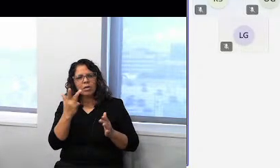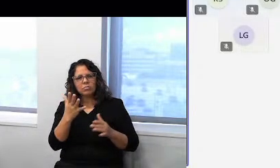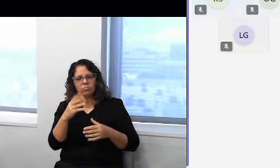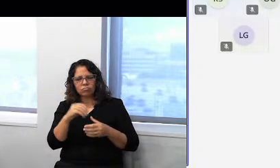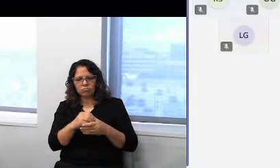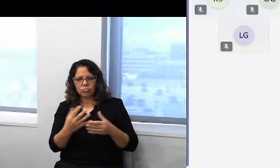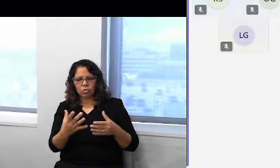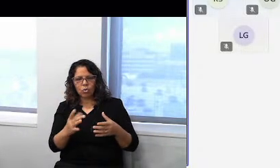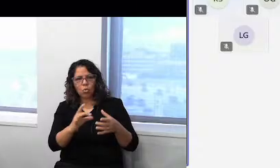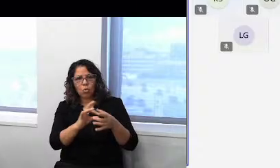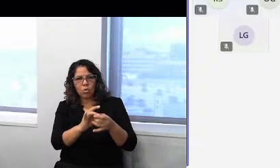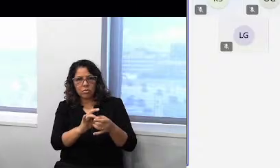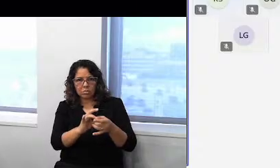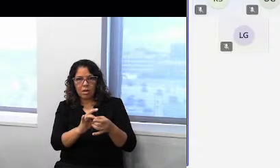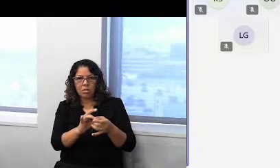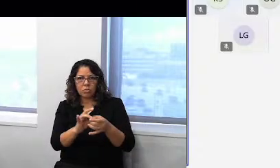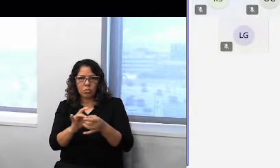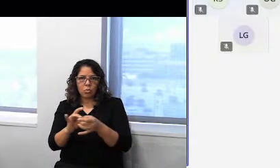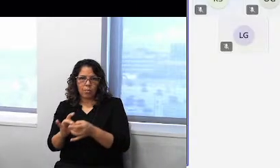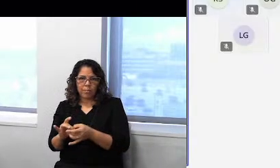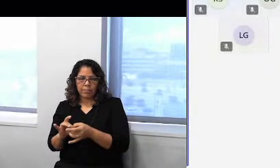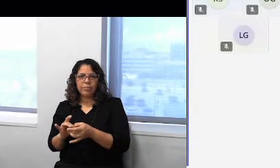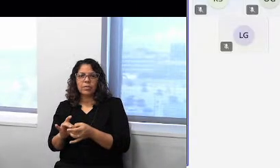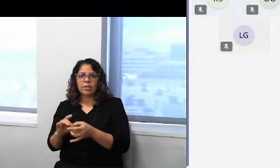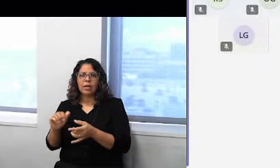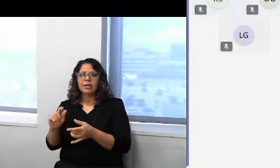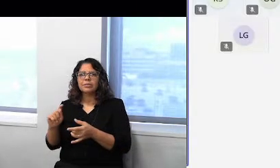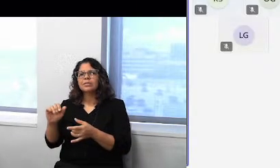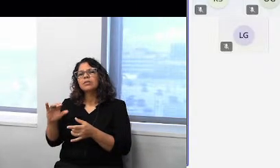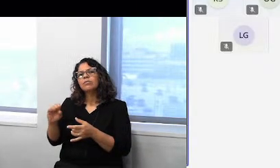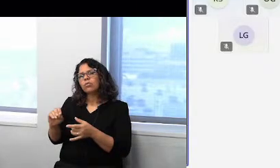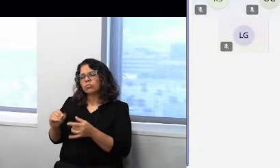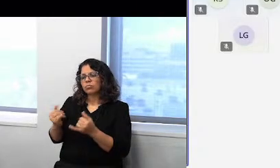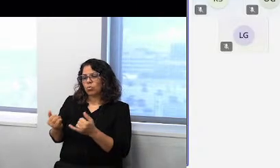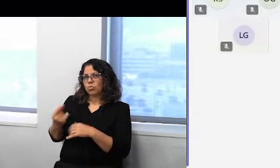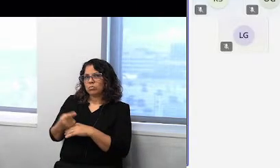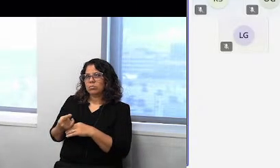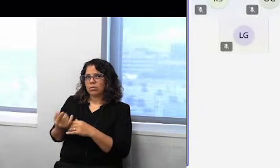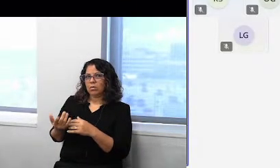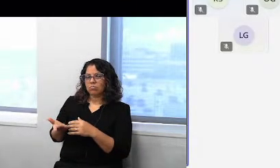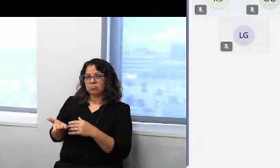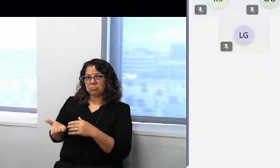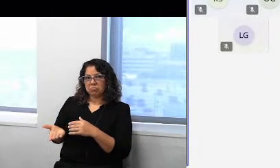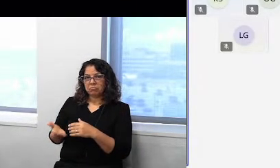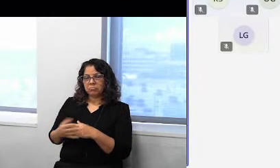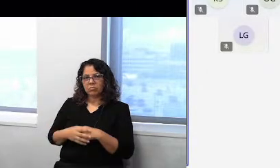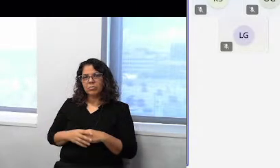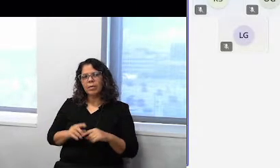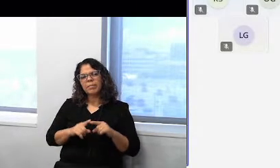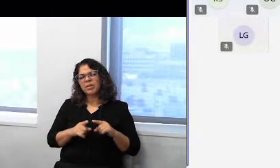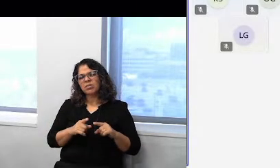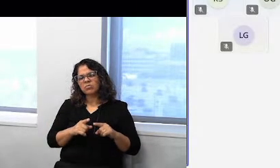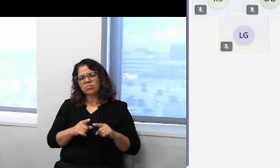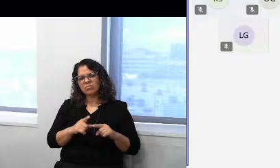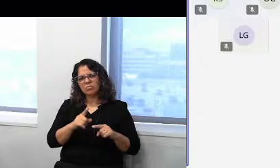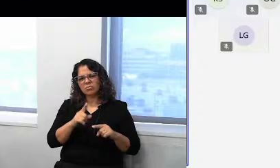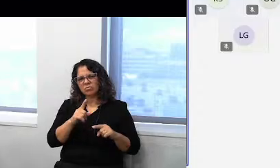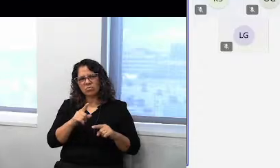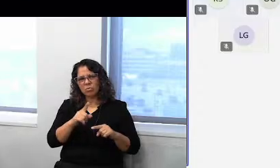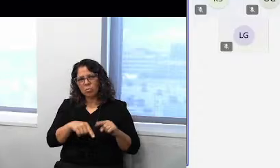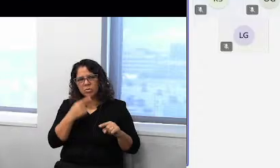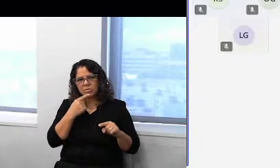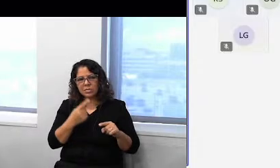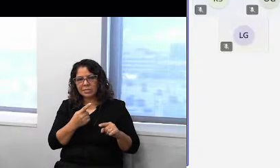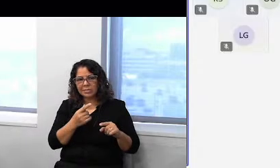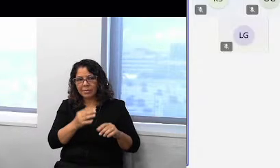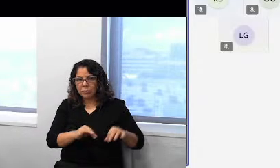technically jump in and say, you can't say it's irrelevant. I could say, help where you're getting to, we need to